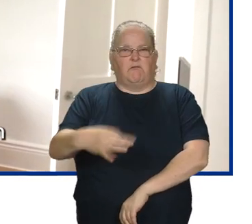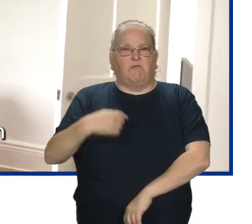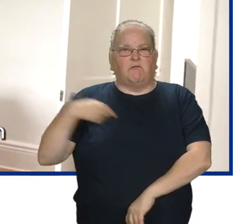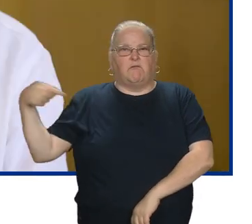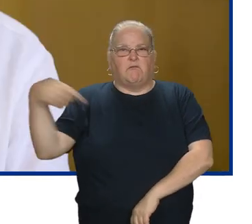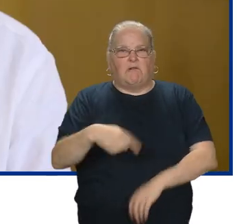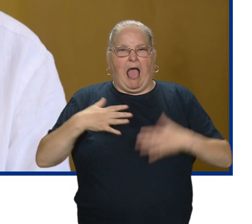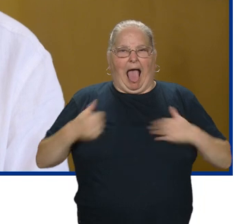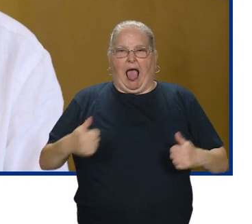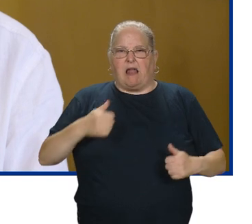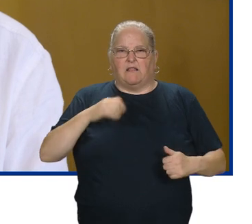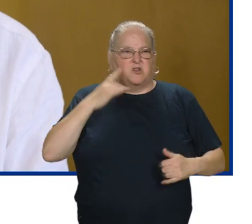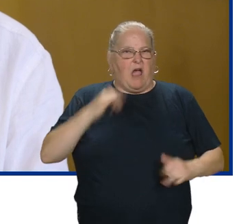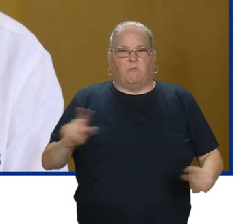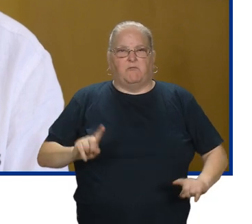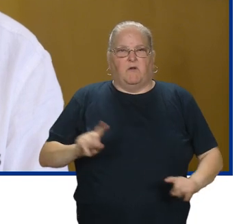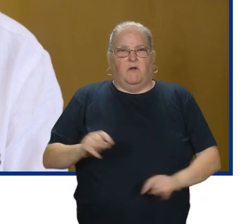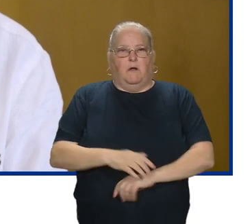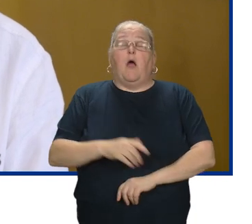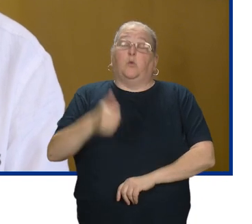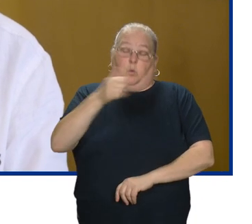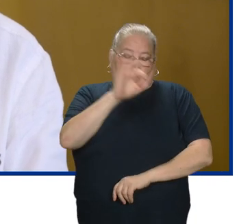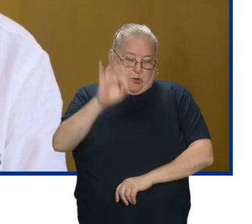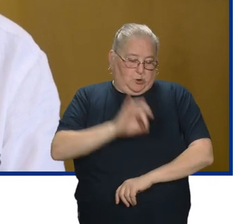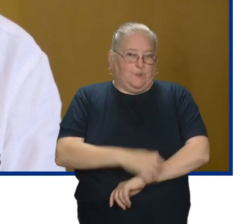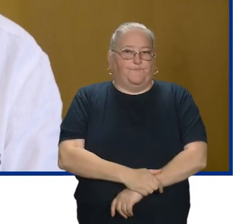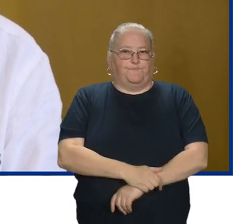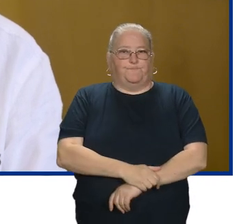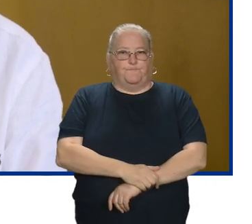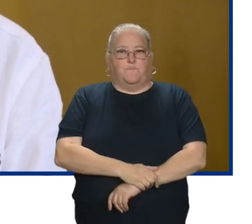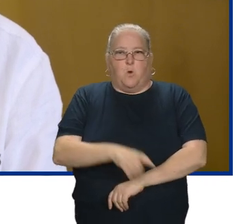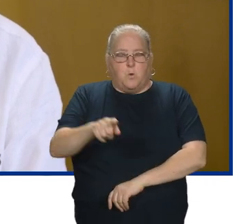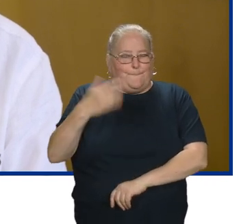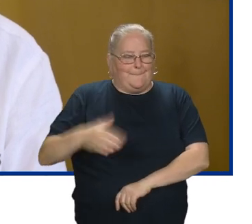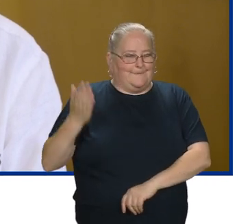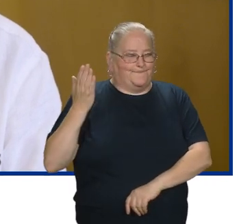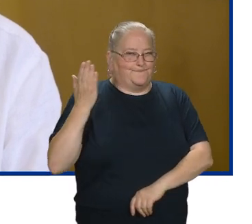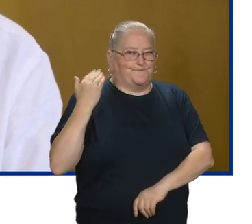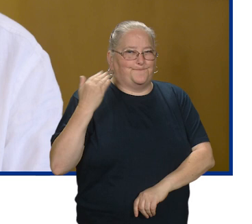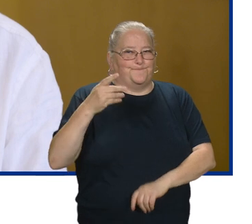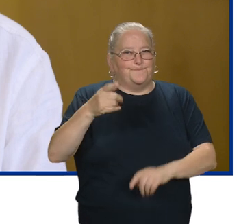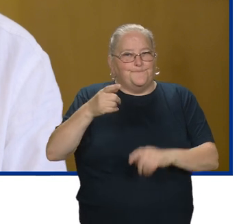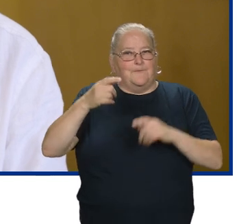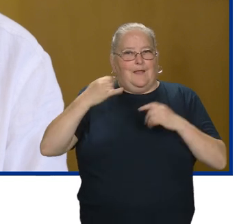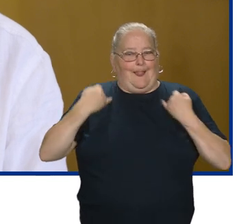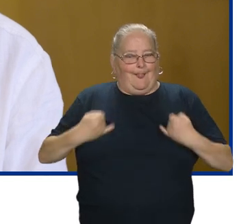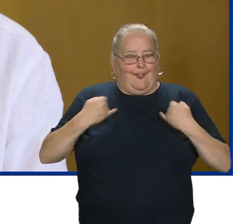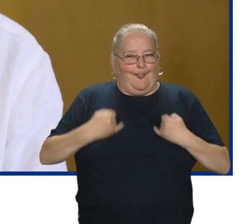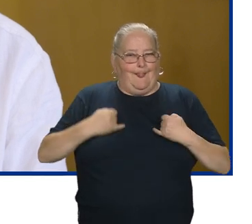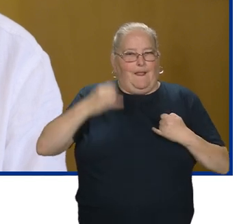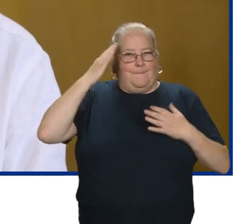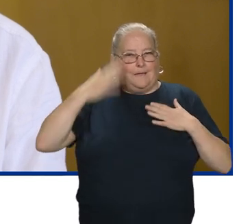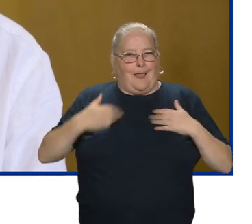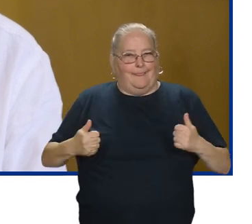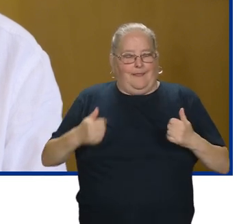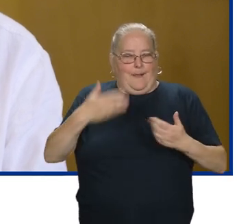check. Yes, that's a good question. As you know, you became unwell in the last year with a mental illness and are taking some medication